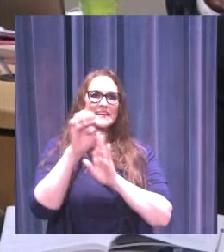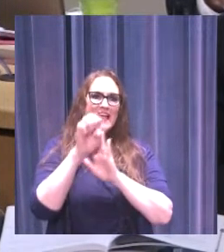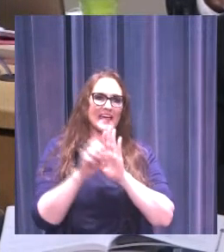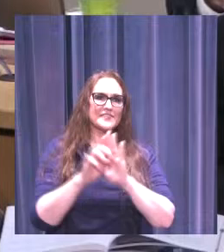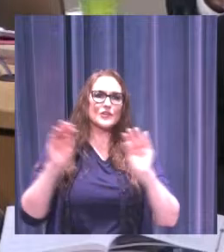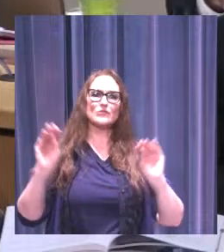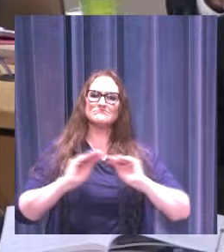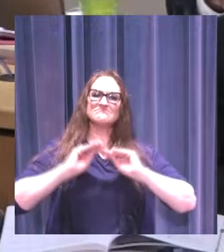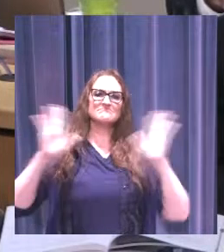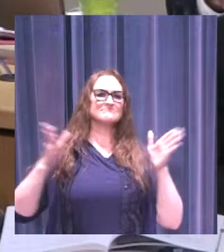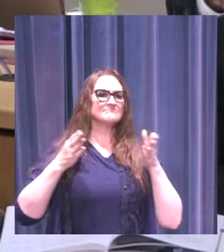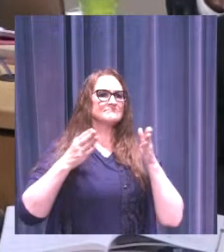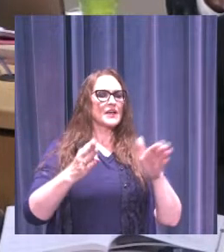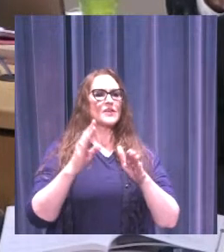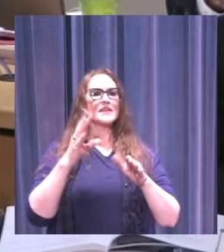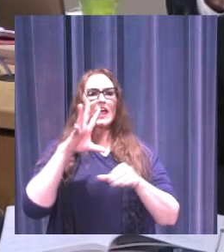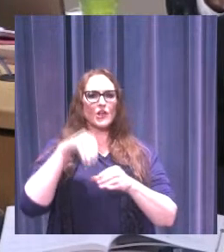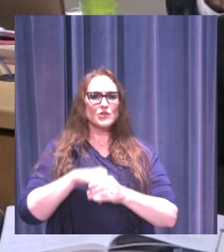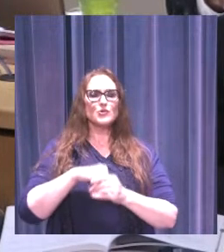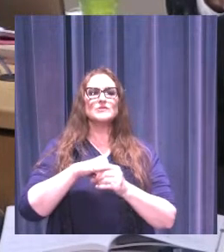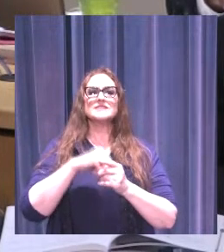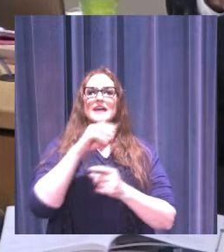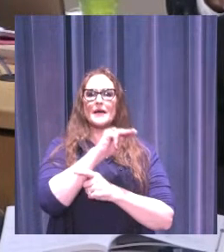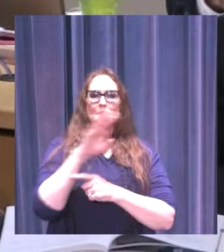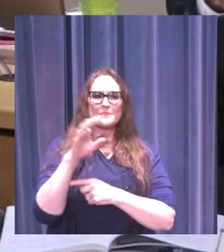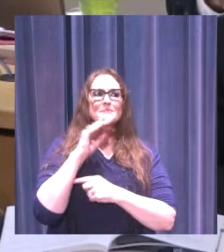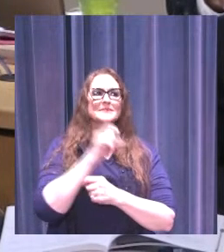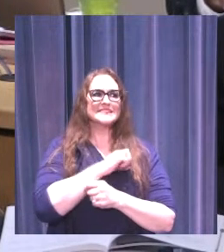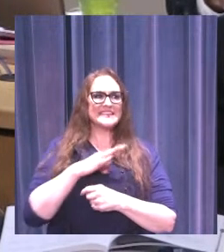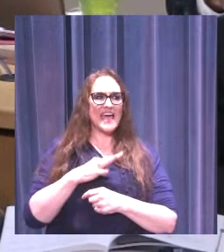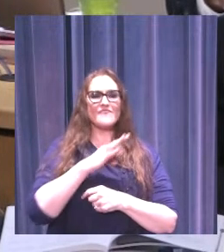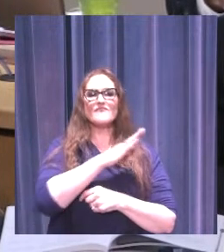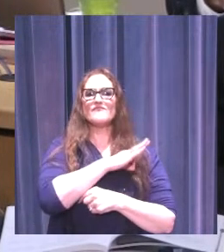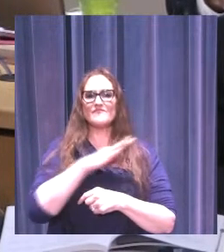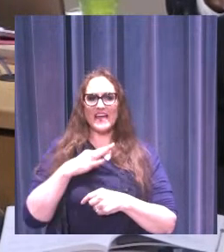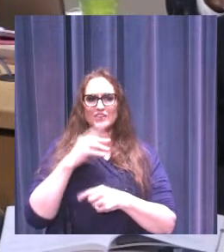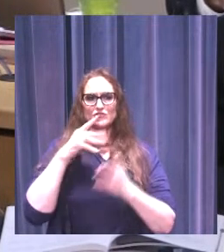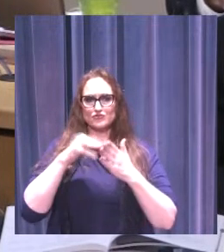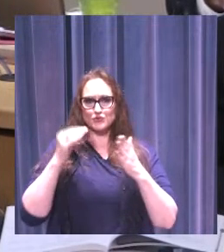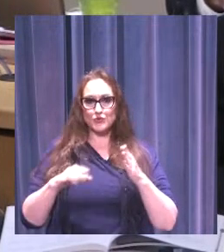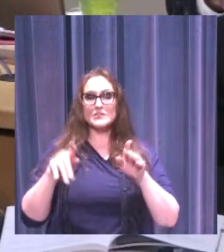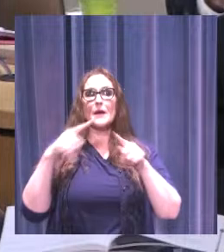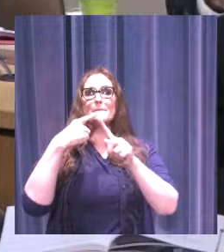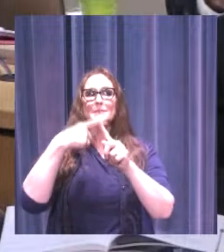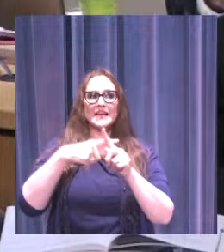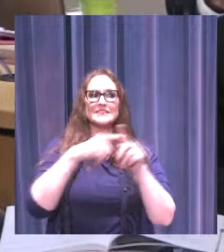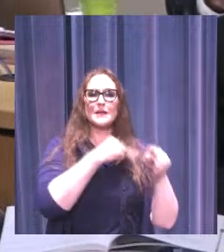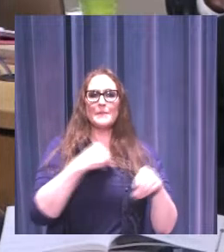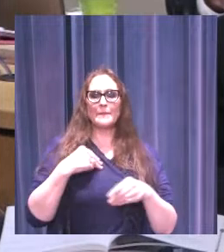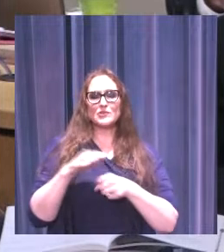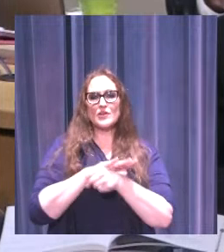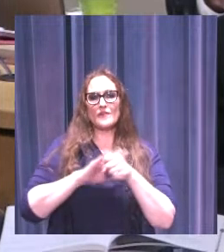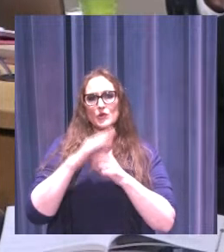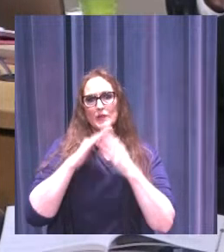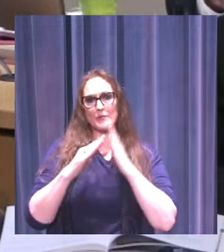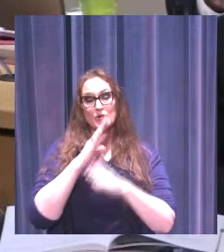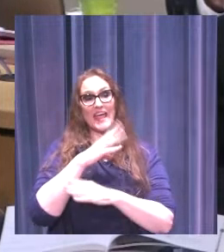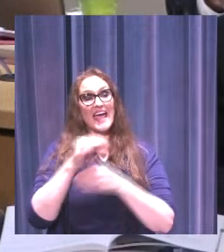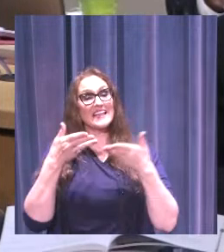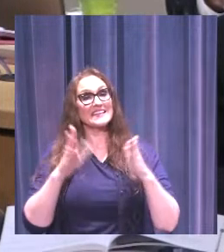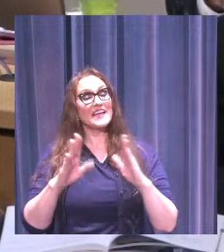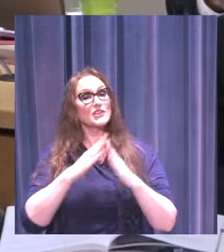transparent path is one that includes Mott staff, faculty, and students, plus members of the local community. And let the